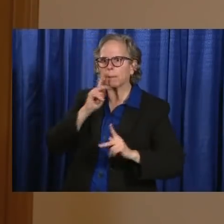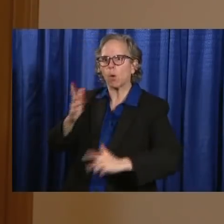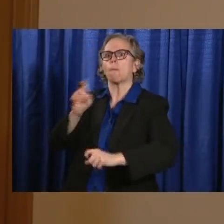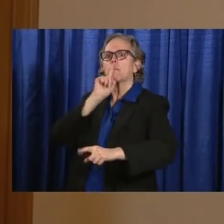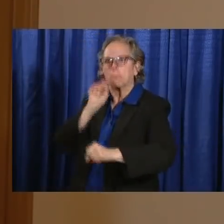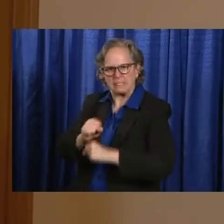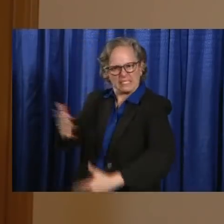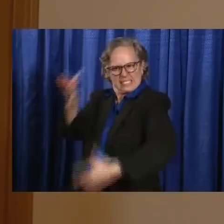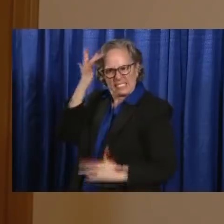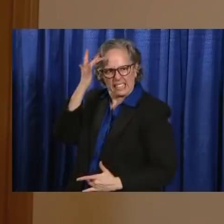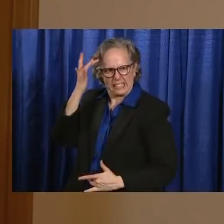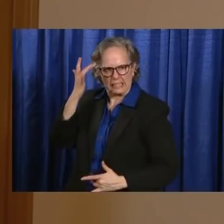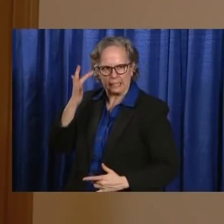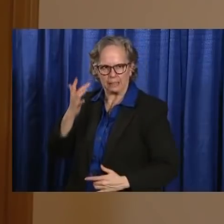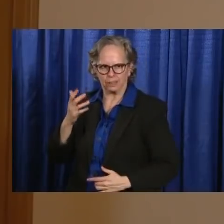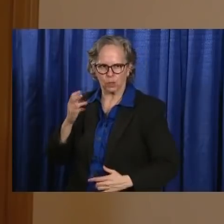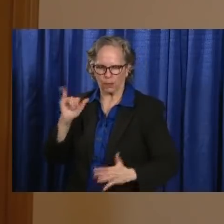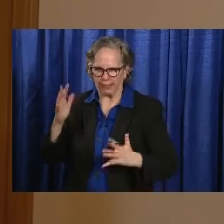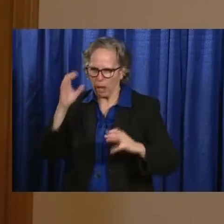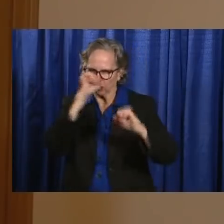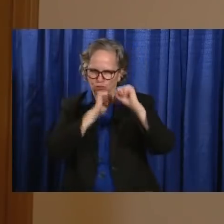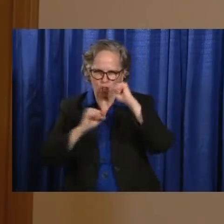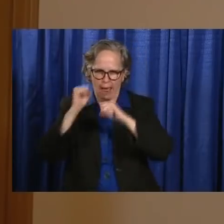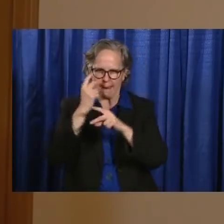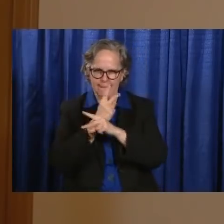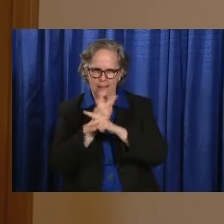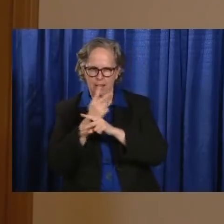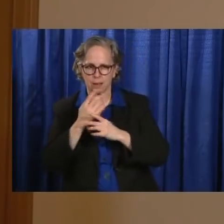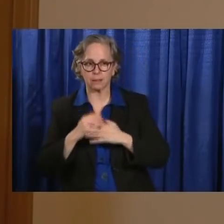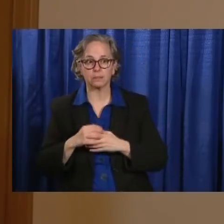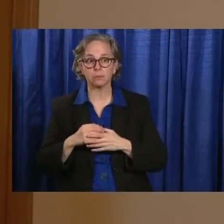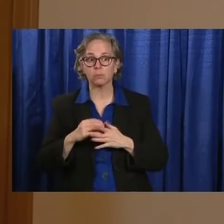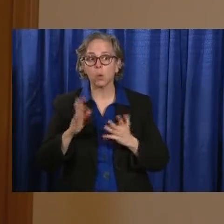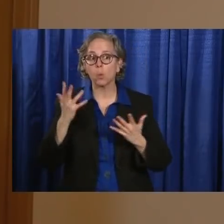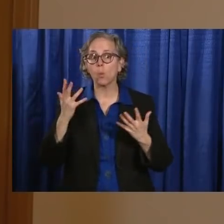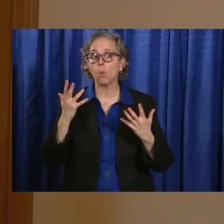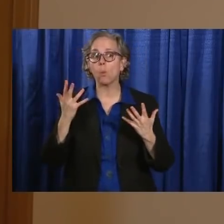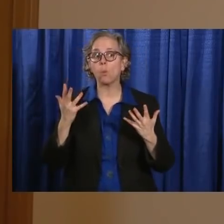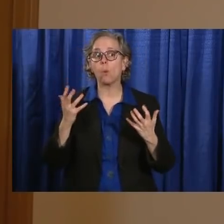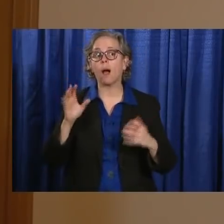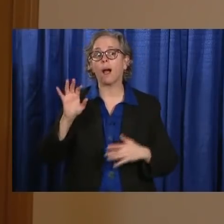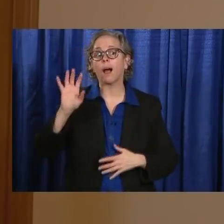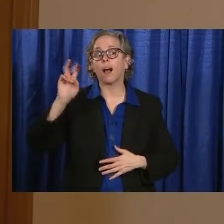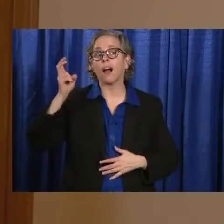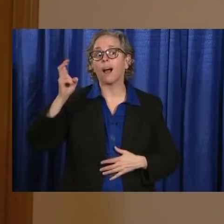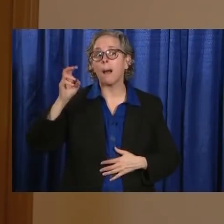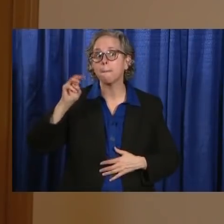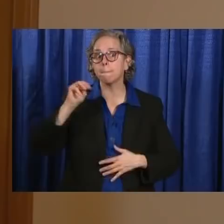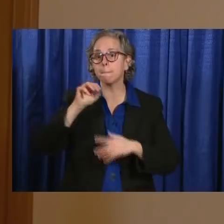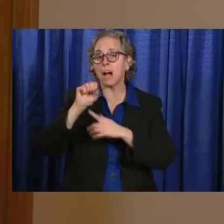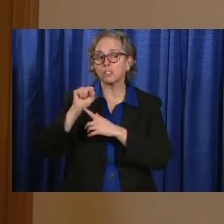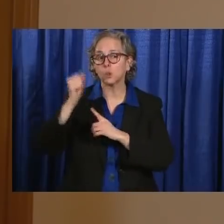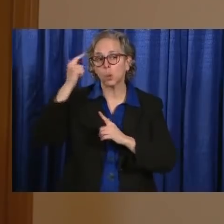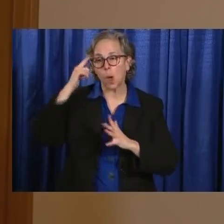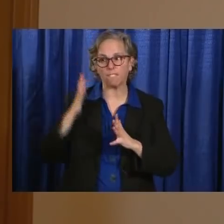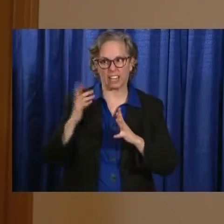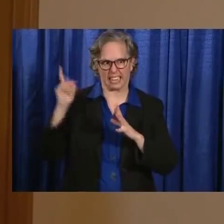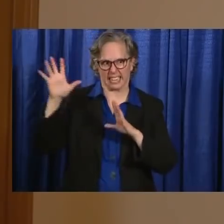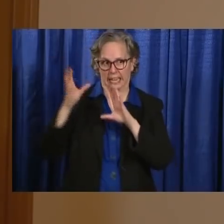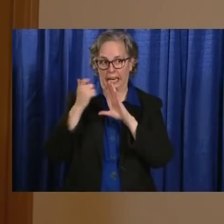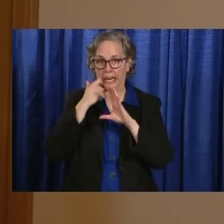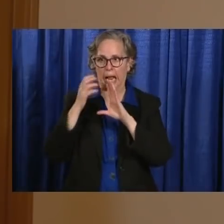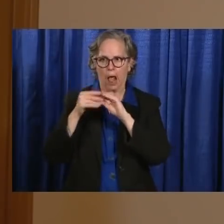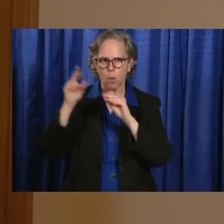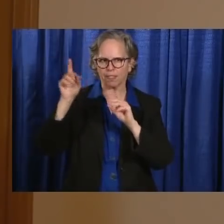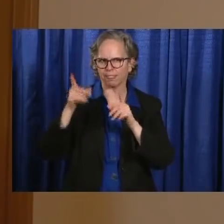you want a little hint at it, Massachusetts governor released some work that they were doing with Partners in Health. We've also talked